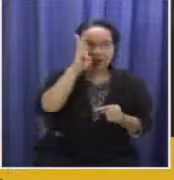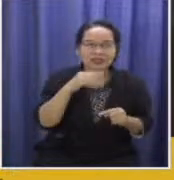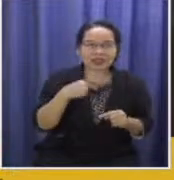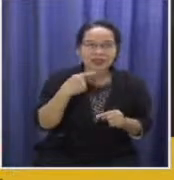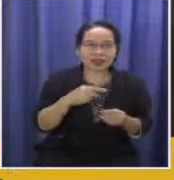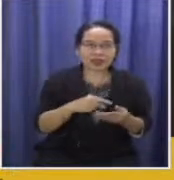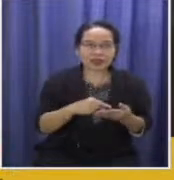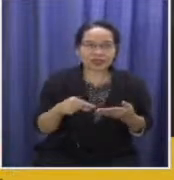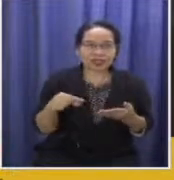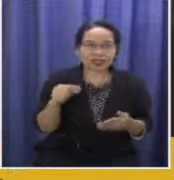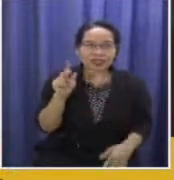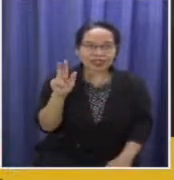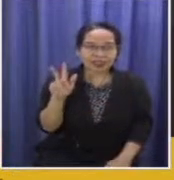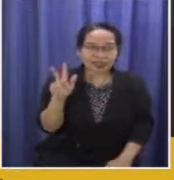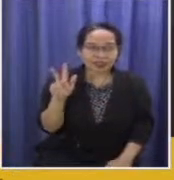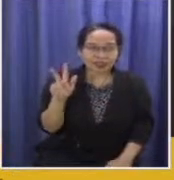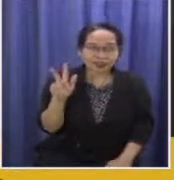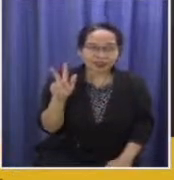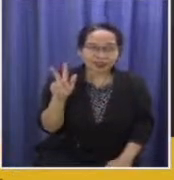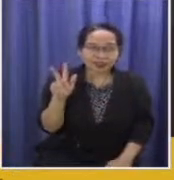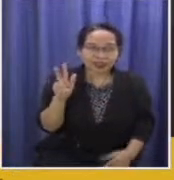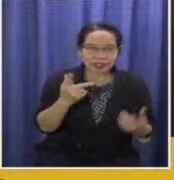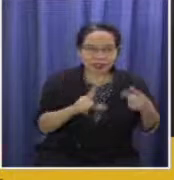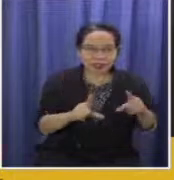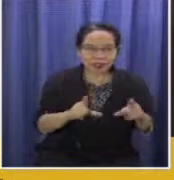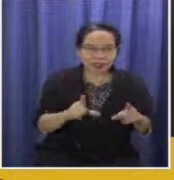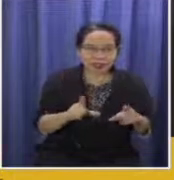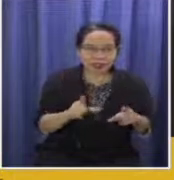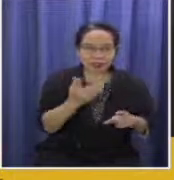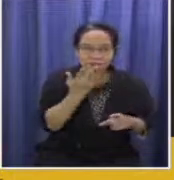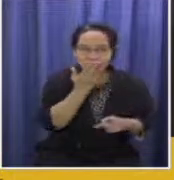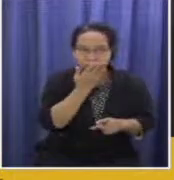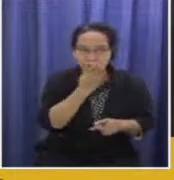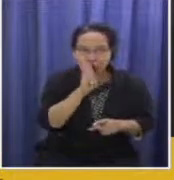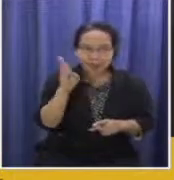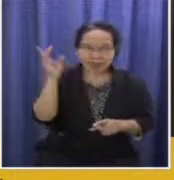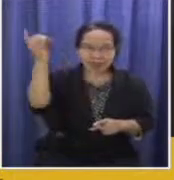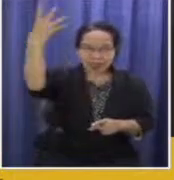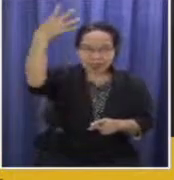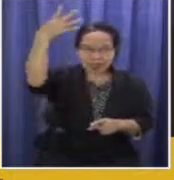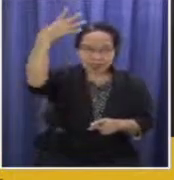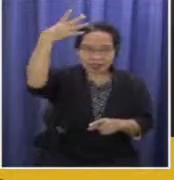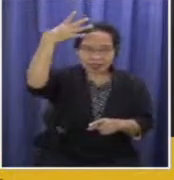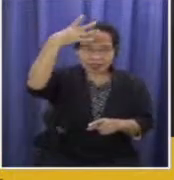in verse 3, "Let there be light,"